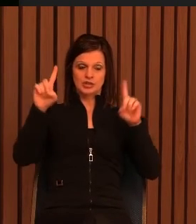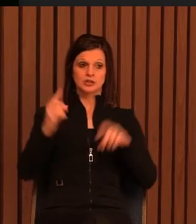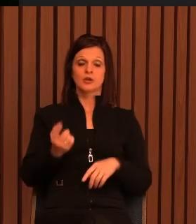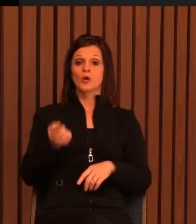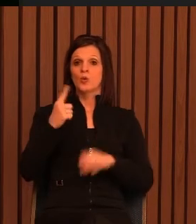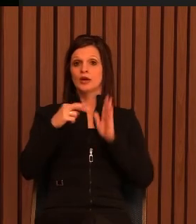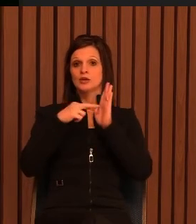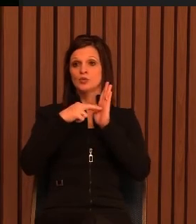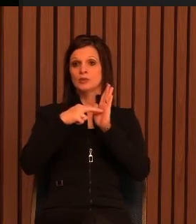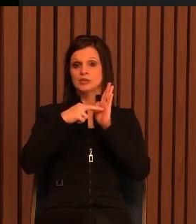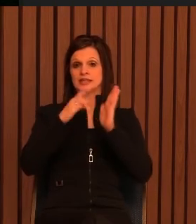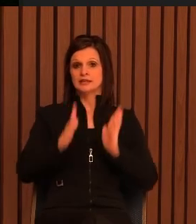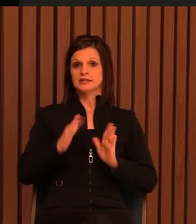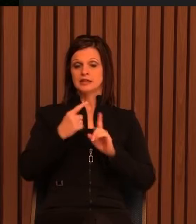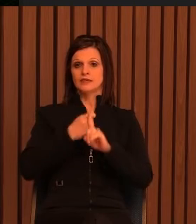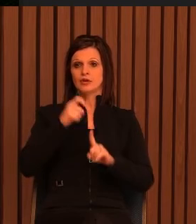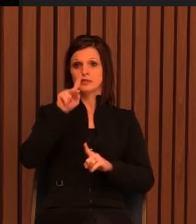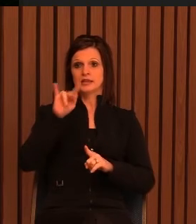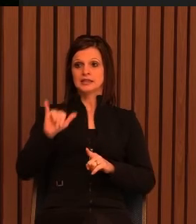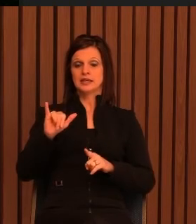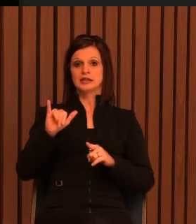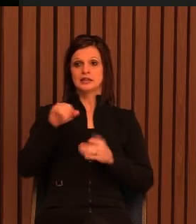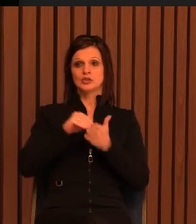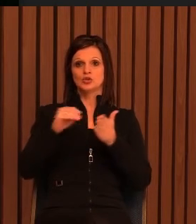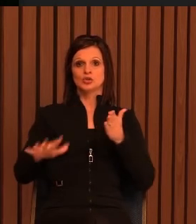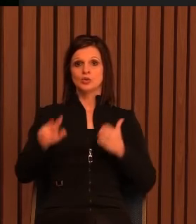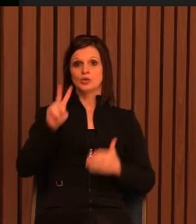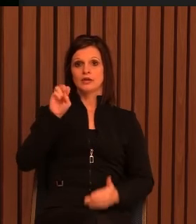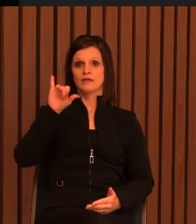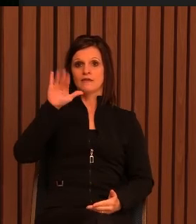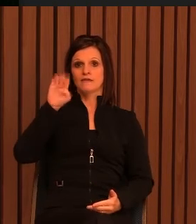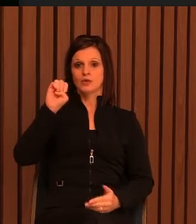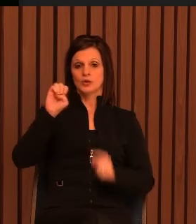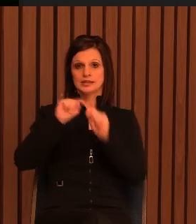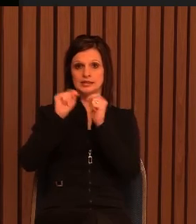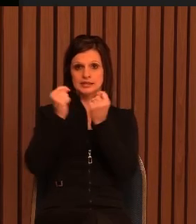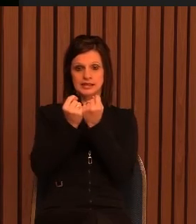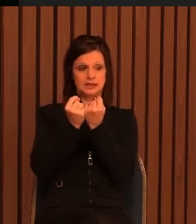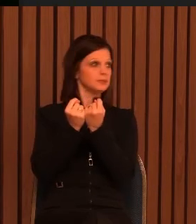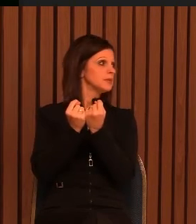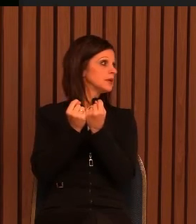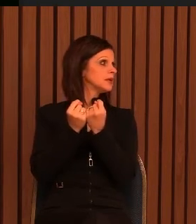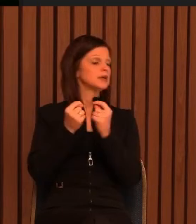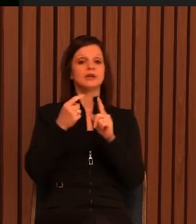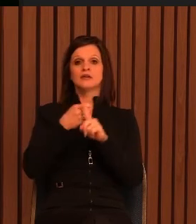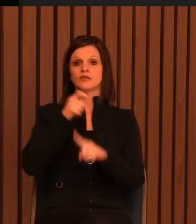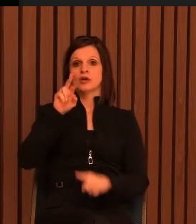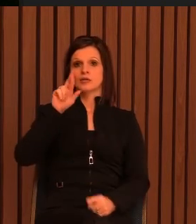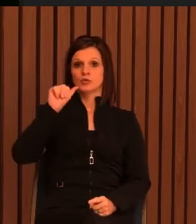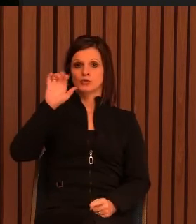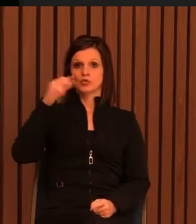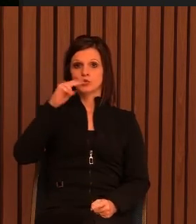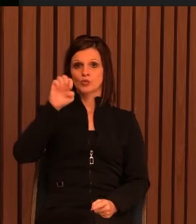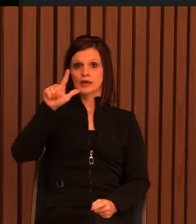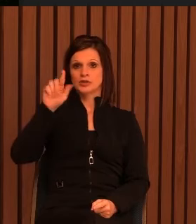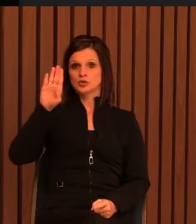the Kentucky Student Voice Team, designated by Rachel Balin. Is that Balin?